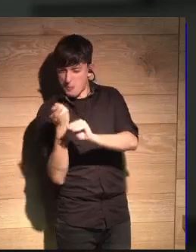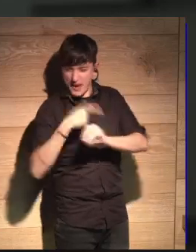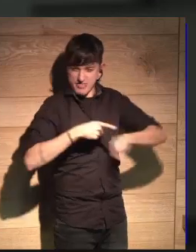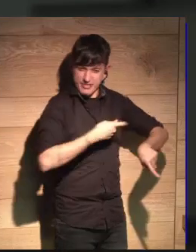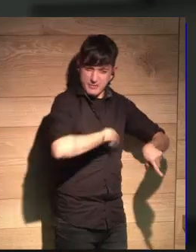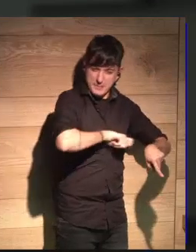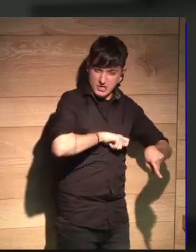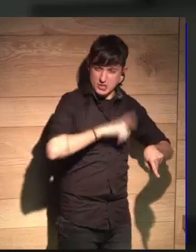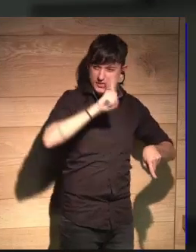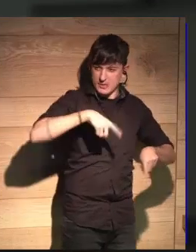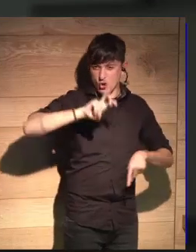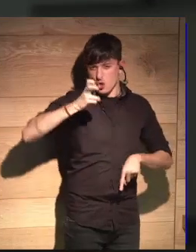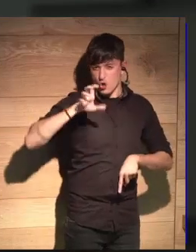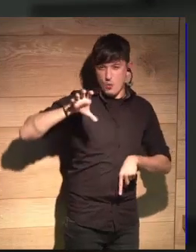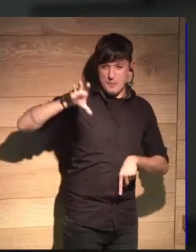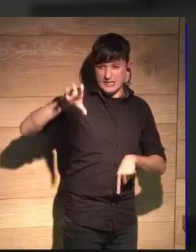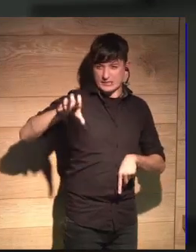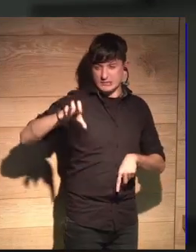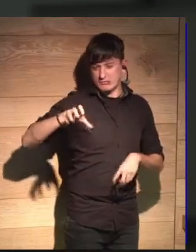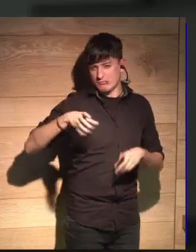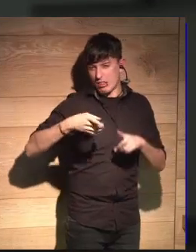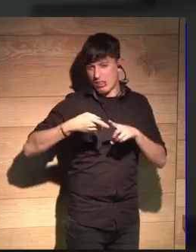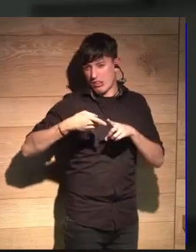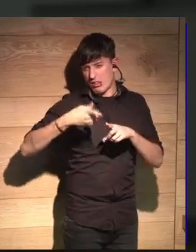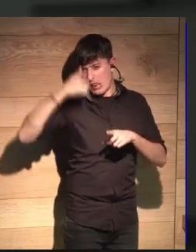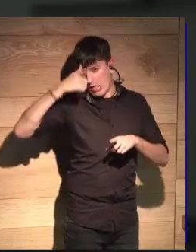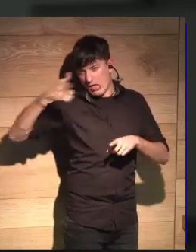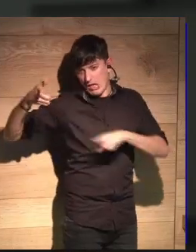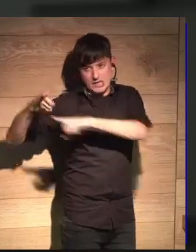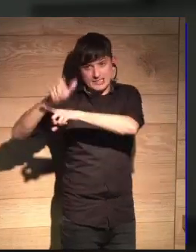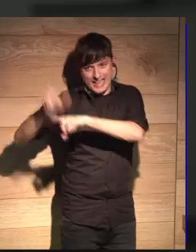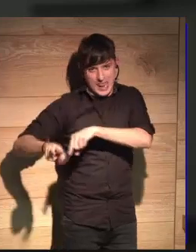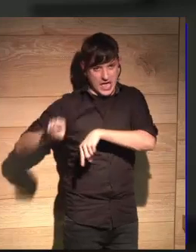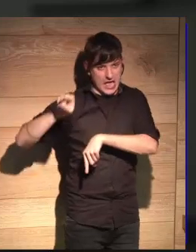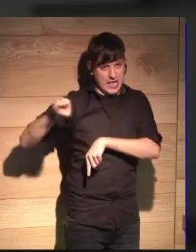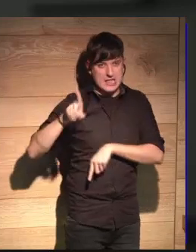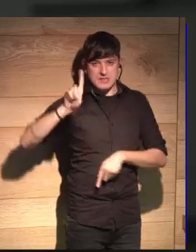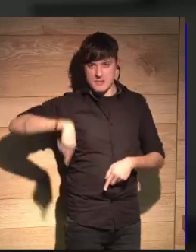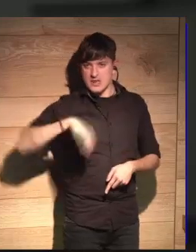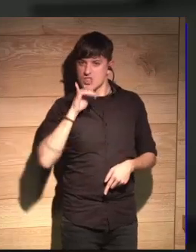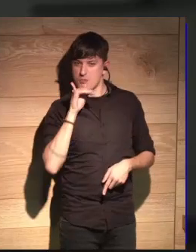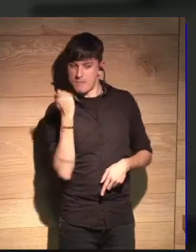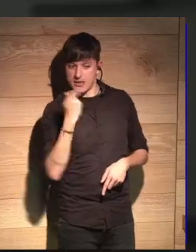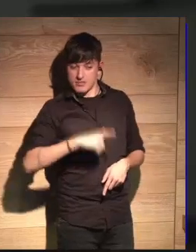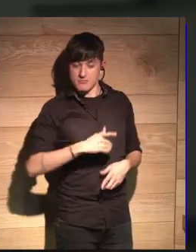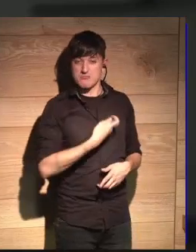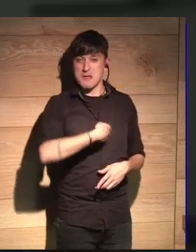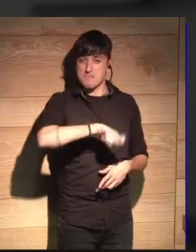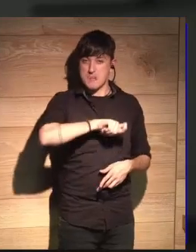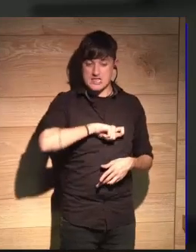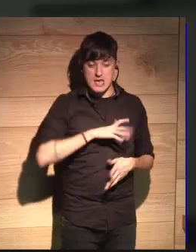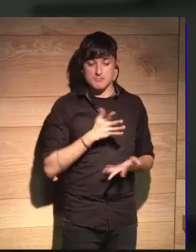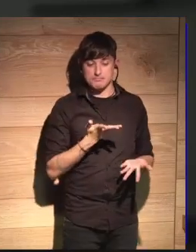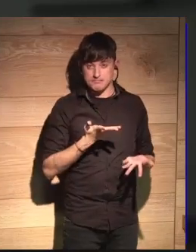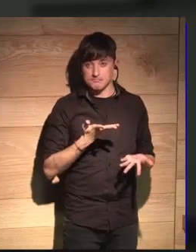country a few hundred kilometers away, Italy, whose language is rather similar to your language. So Spain seems less distinctive